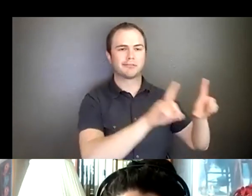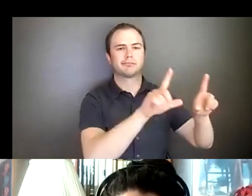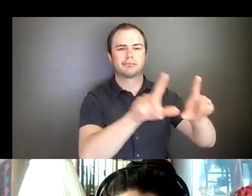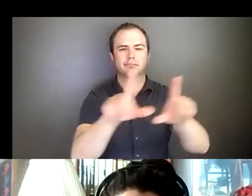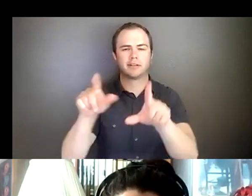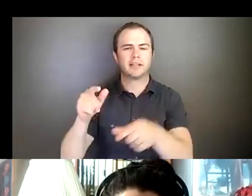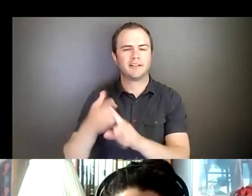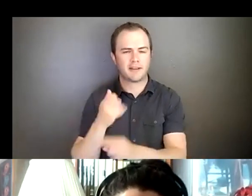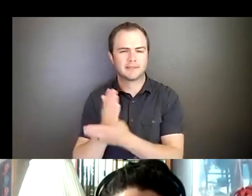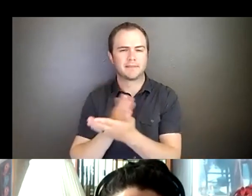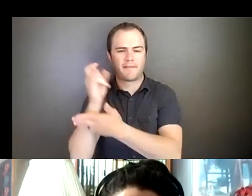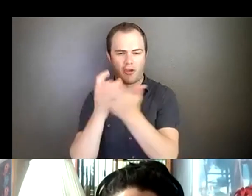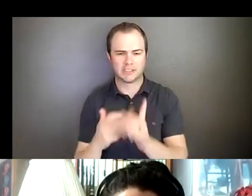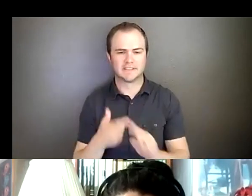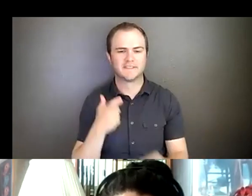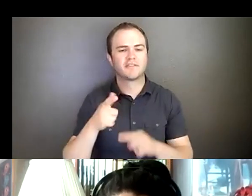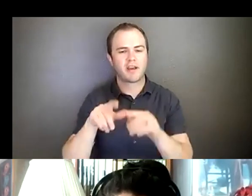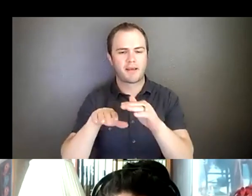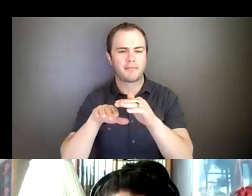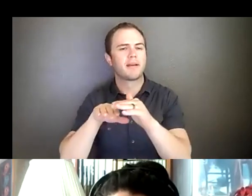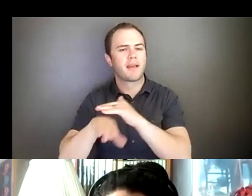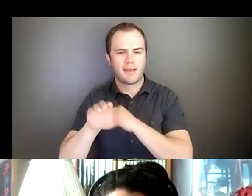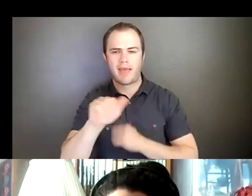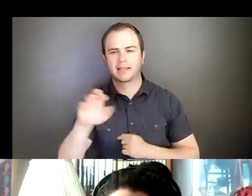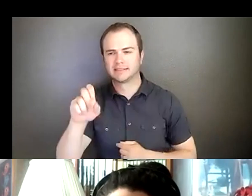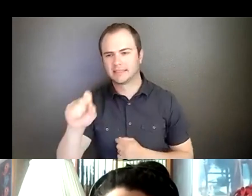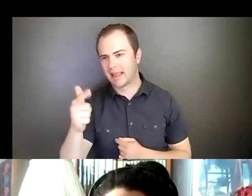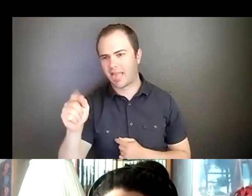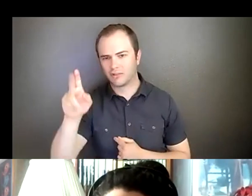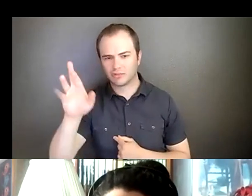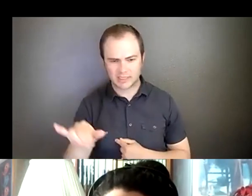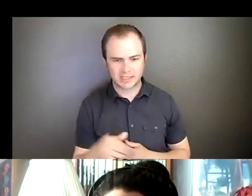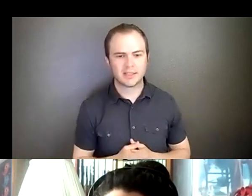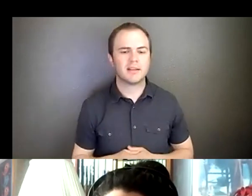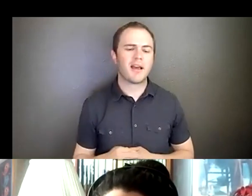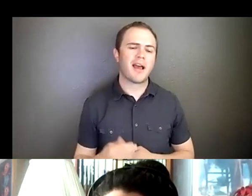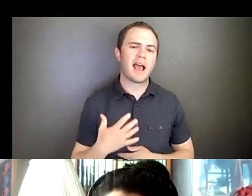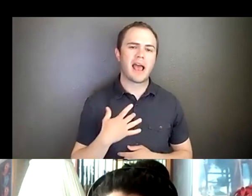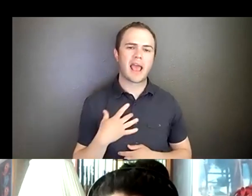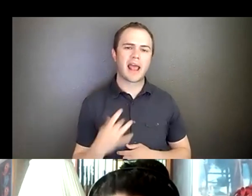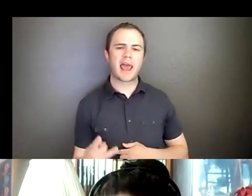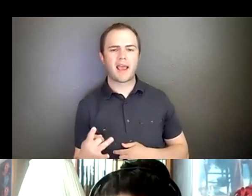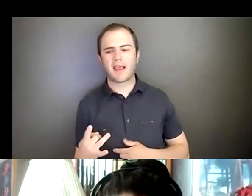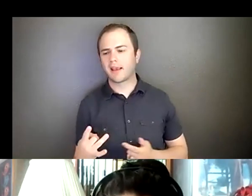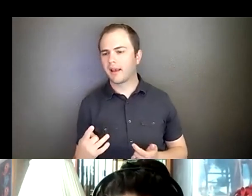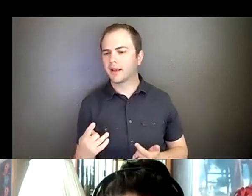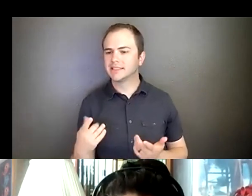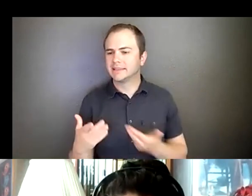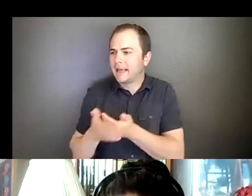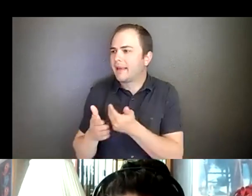Access Gallery, and I like to surround myself with photographs, objects, things that I really